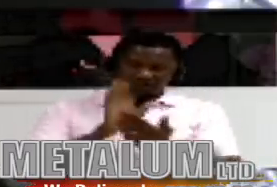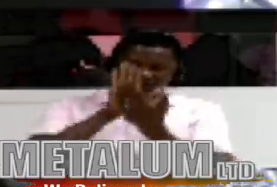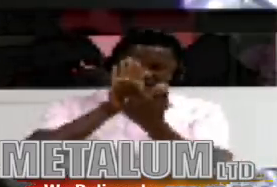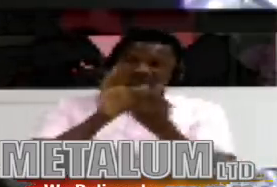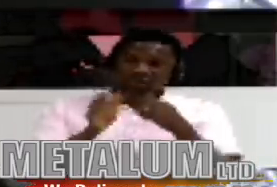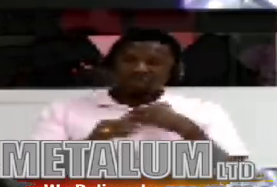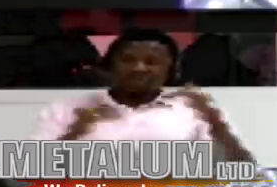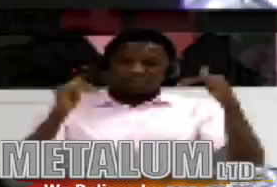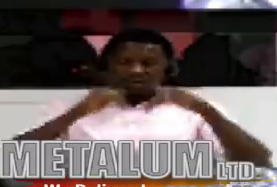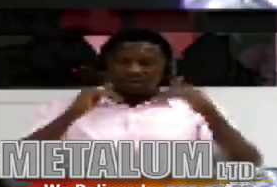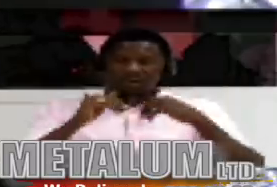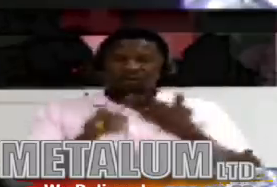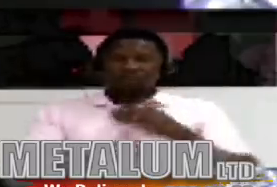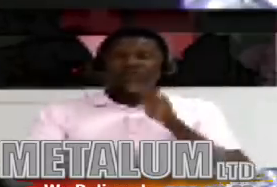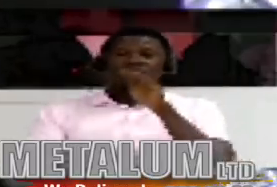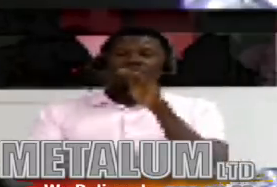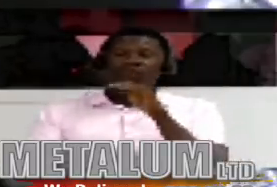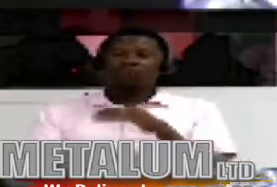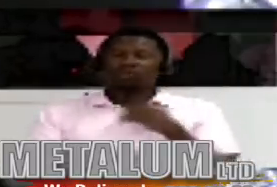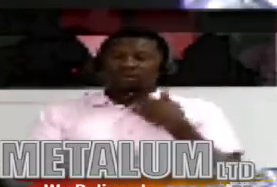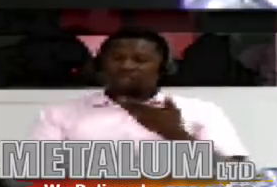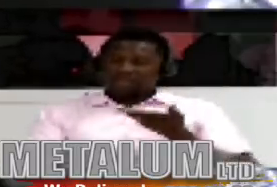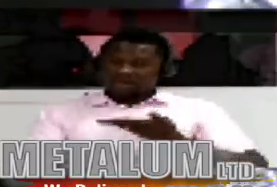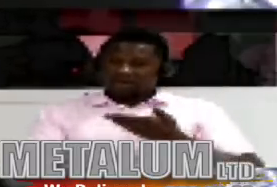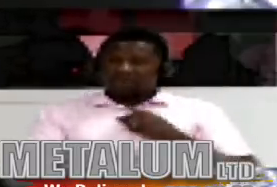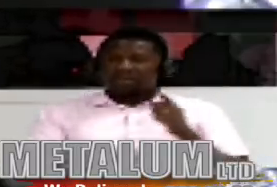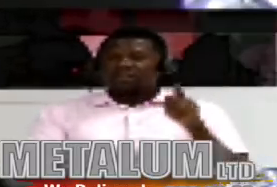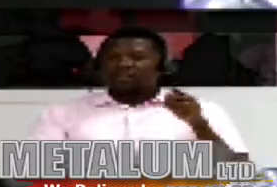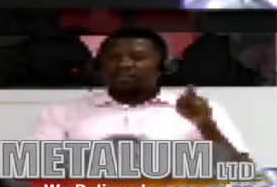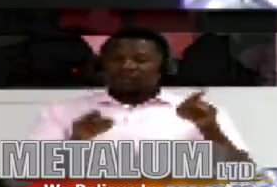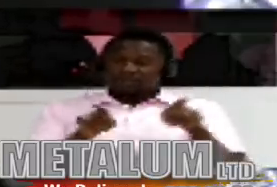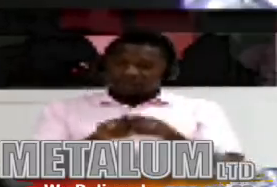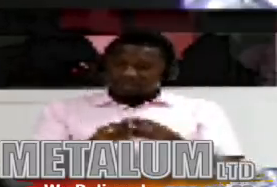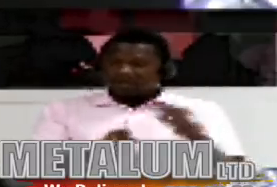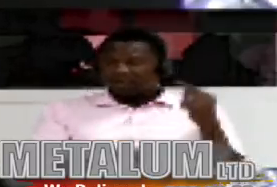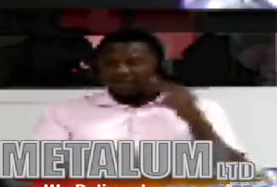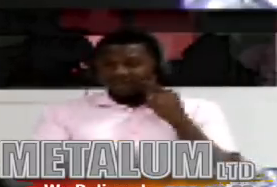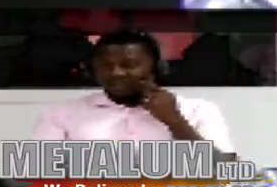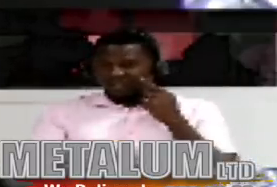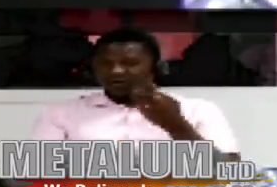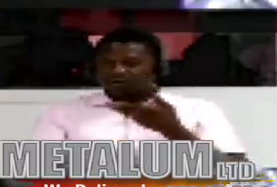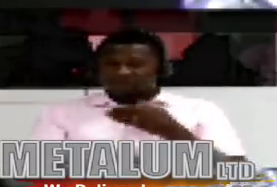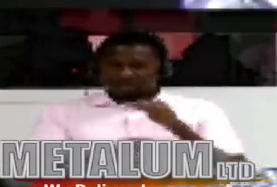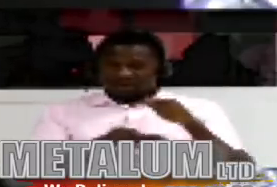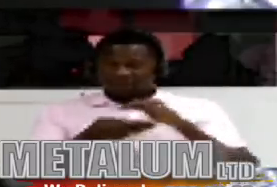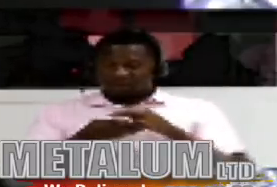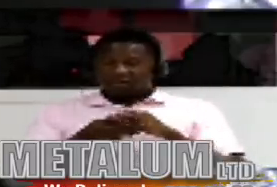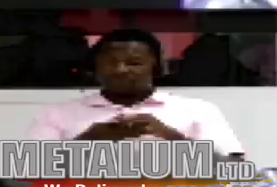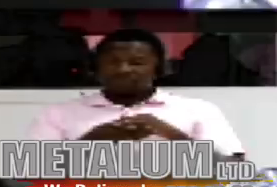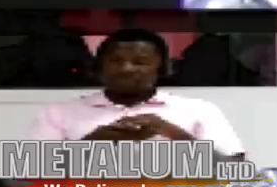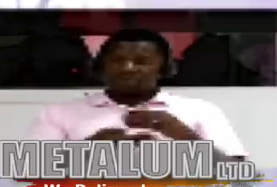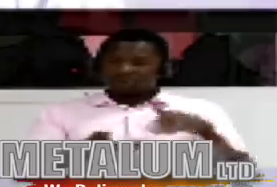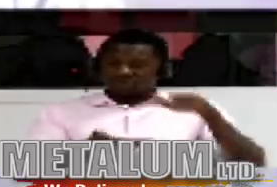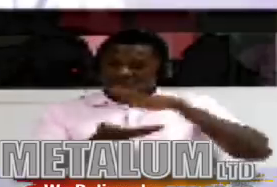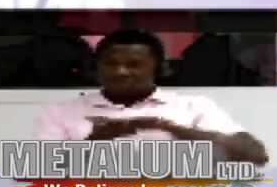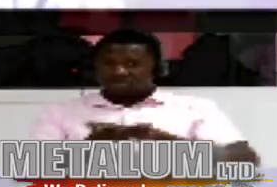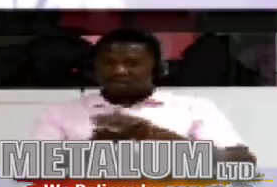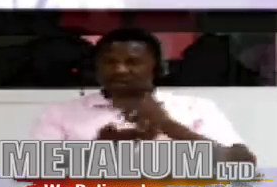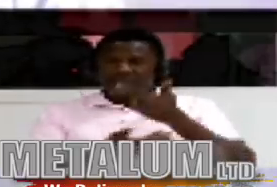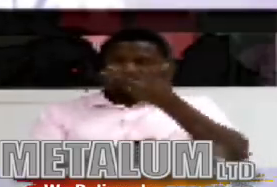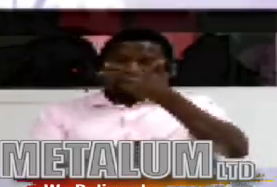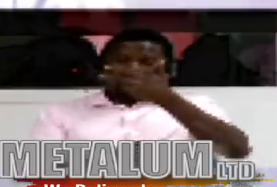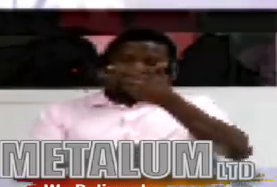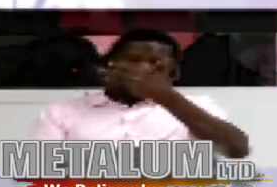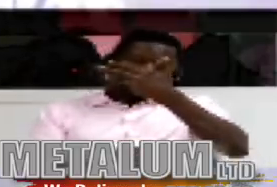called. Was it held on the same day that you received the information, meaning yes, 9th of March? Yes, this meeting